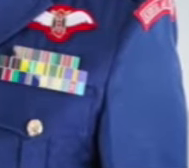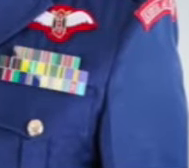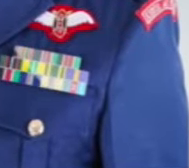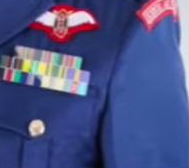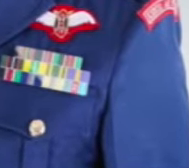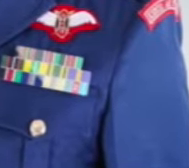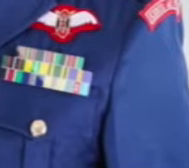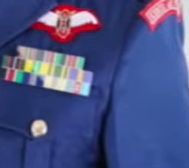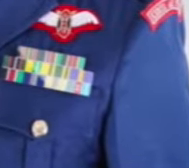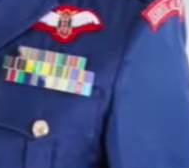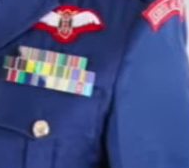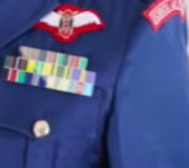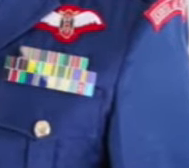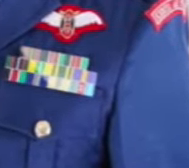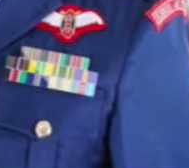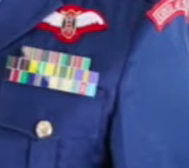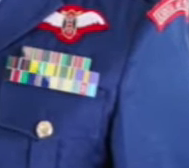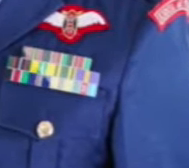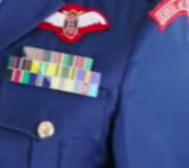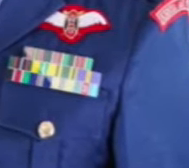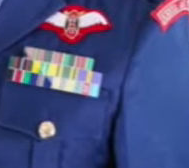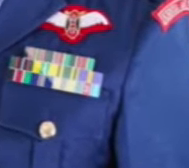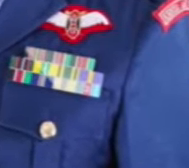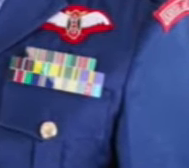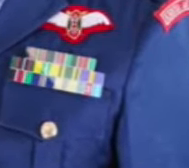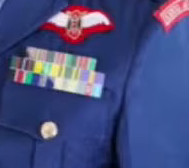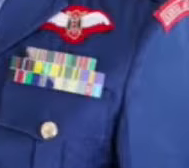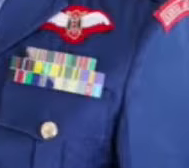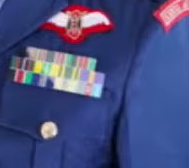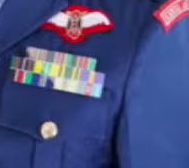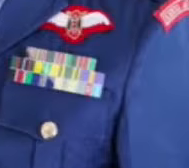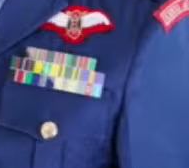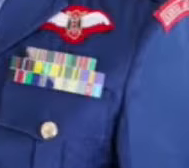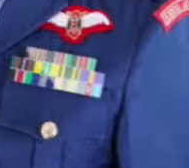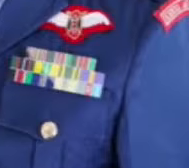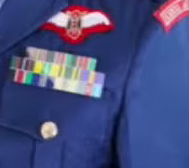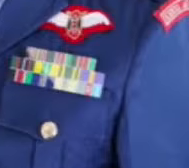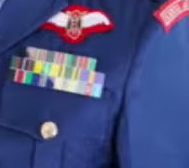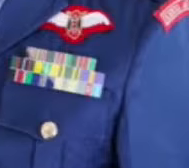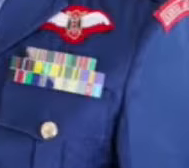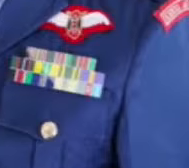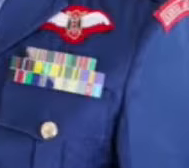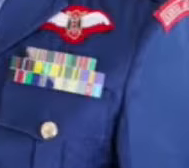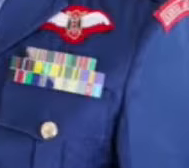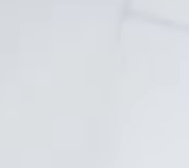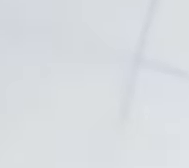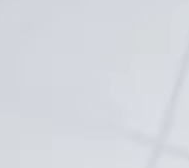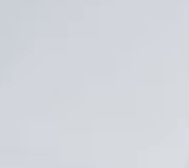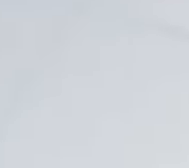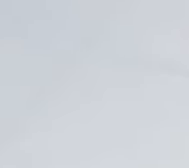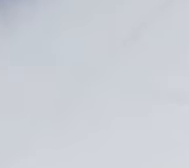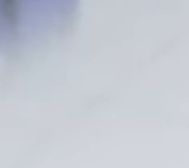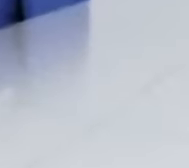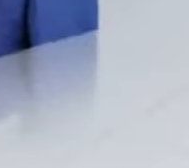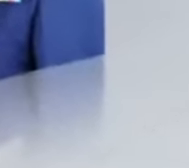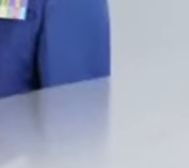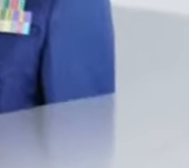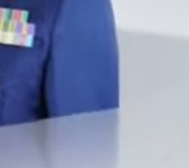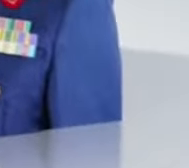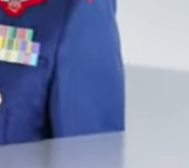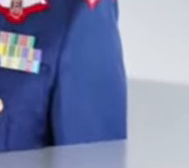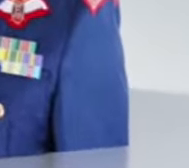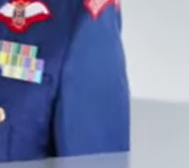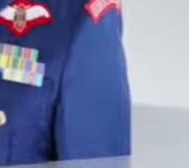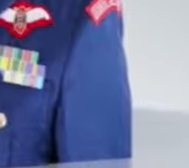to major general on 13 July 2018 and appointed as the commander of the Kenyan Air Force. On 23rd